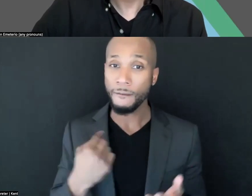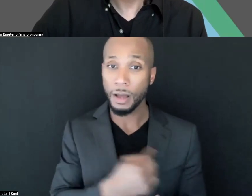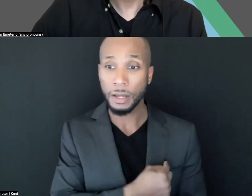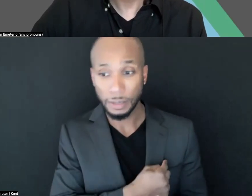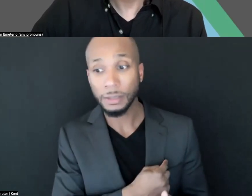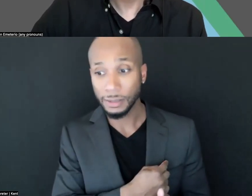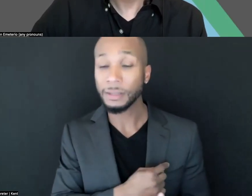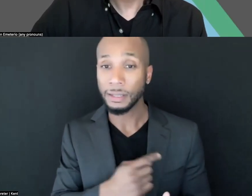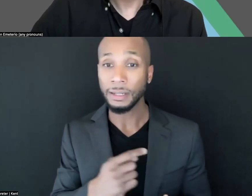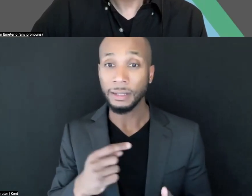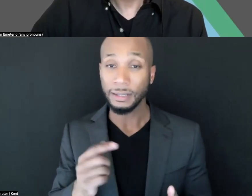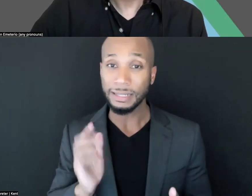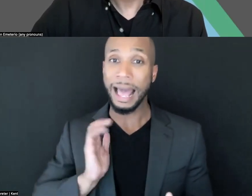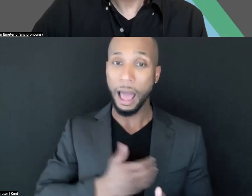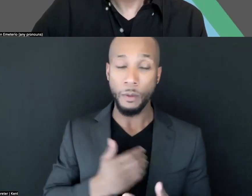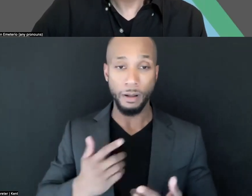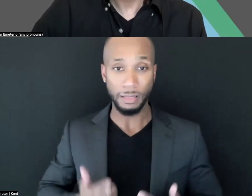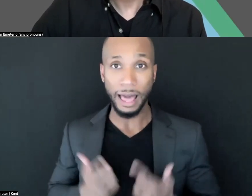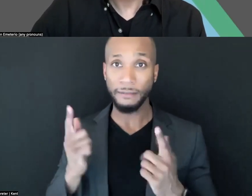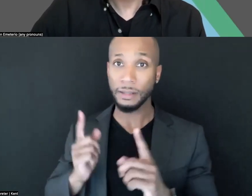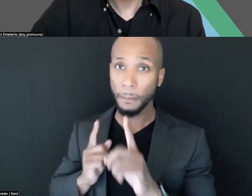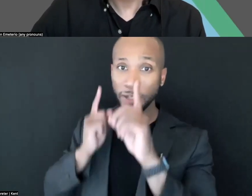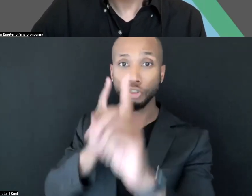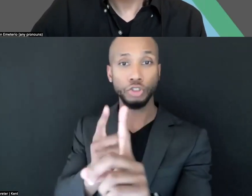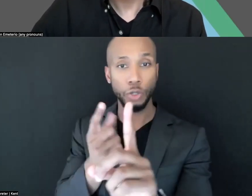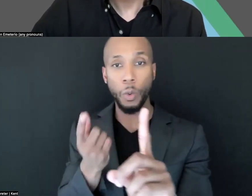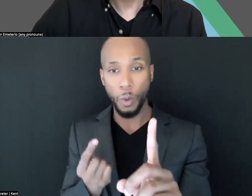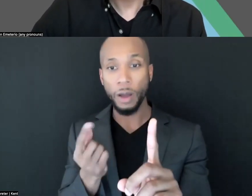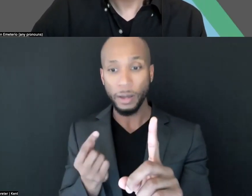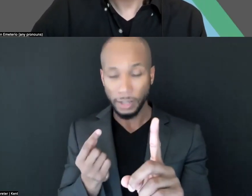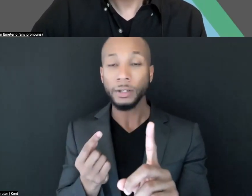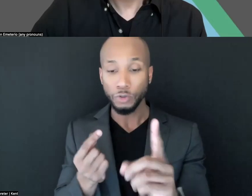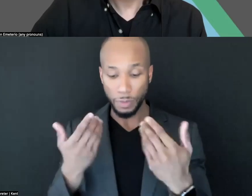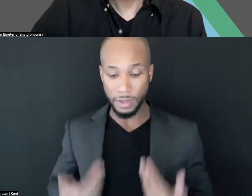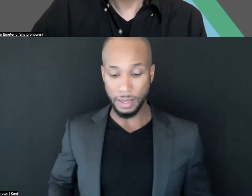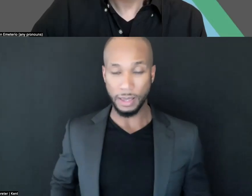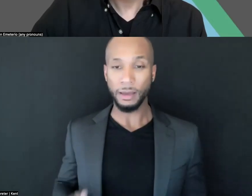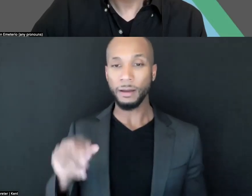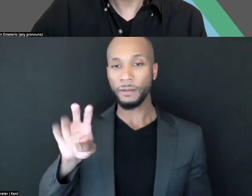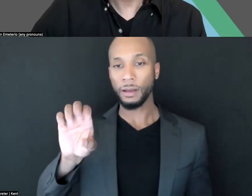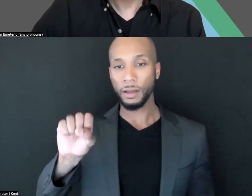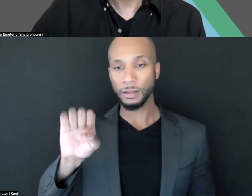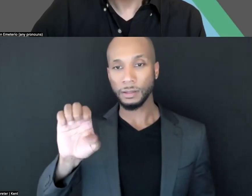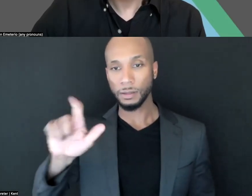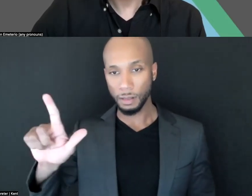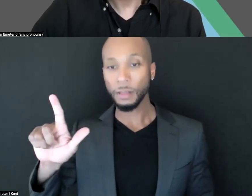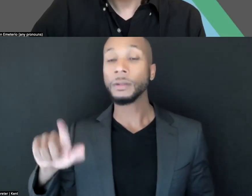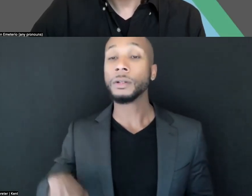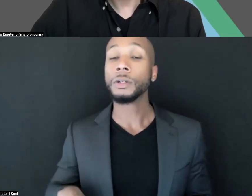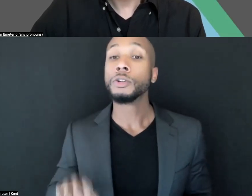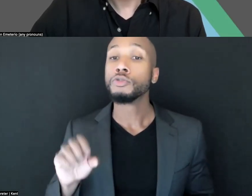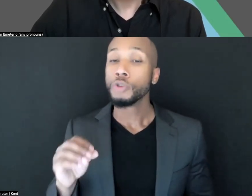it is our life's mission to be a vessel, and so I